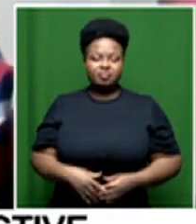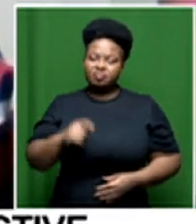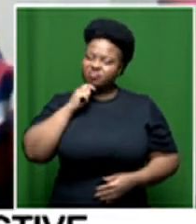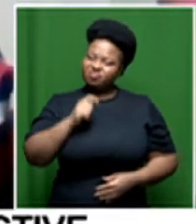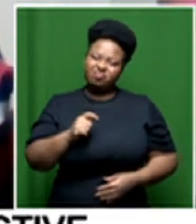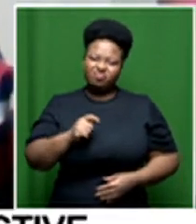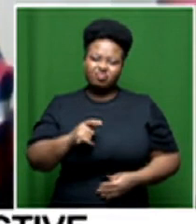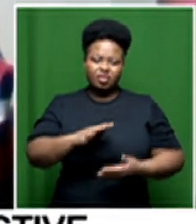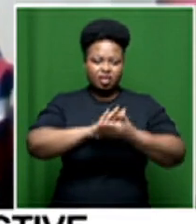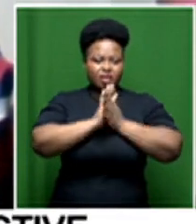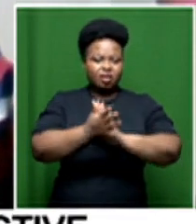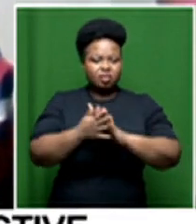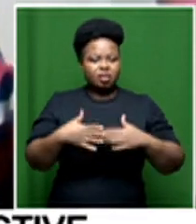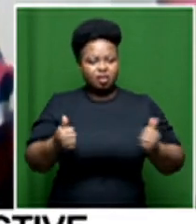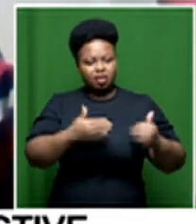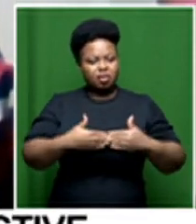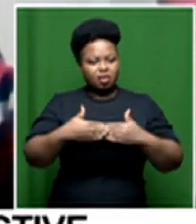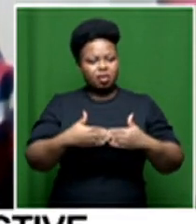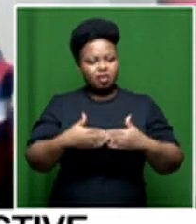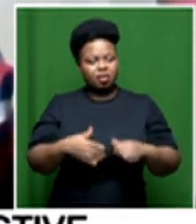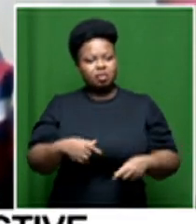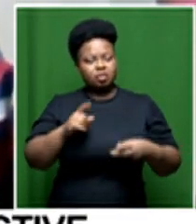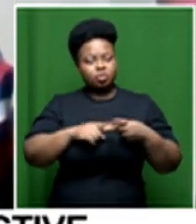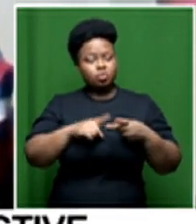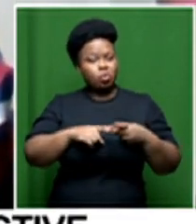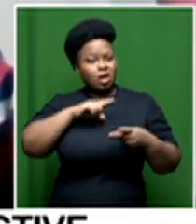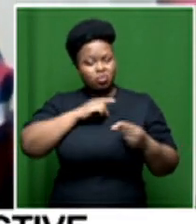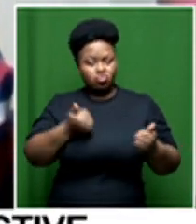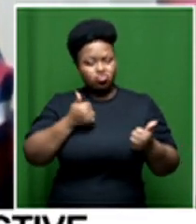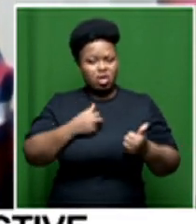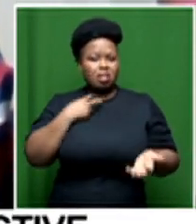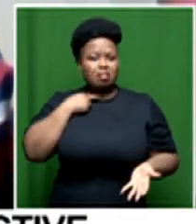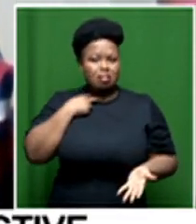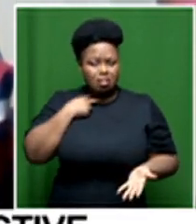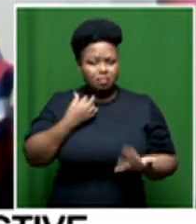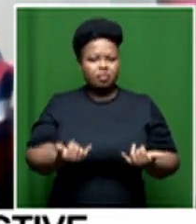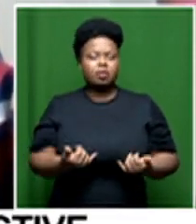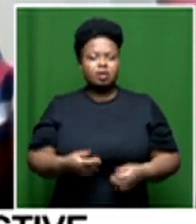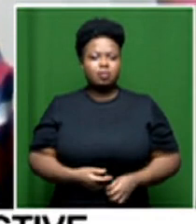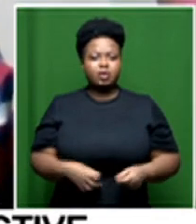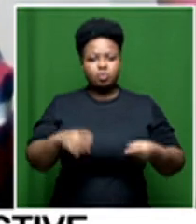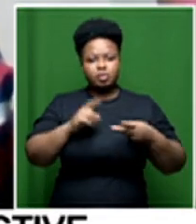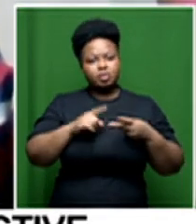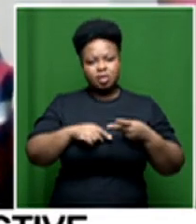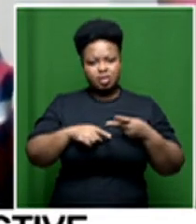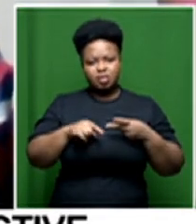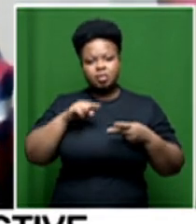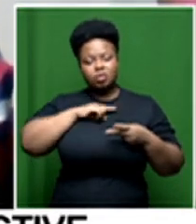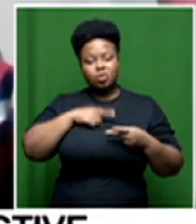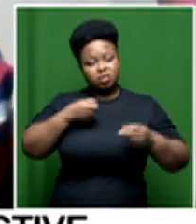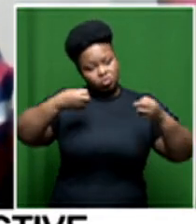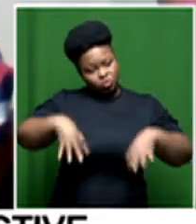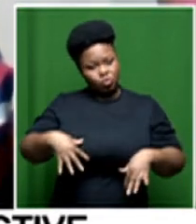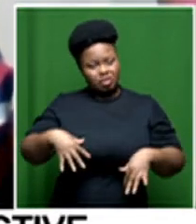detrimental damage to the healthcare sector, which the healthcare workers are already strained, and we know that and we see that. So to